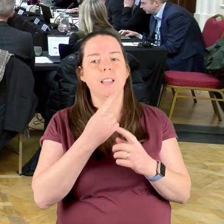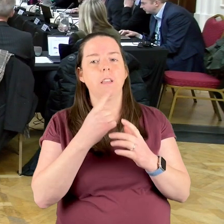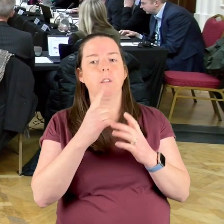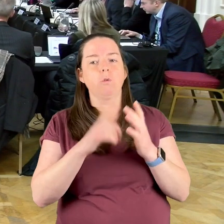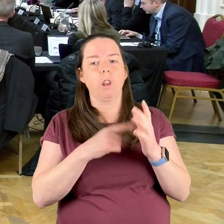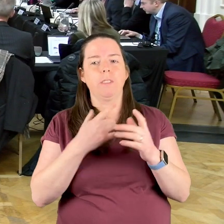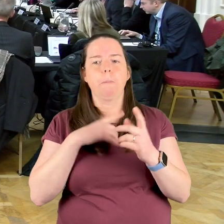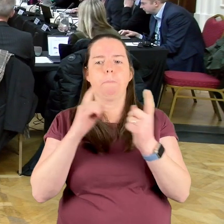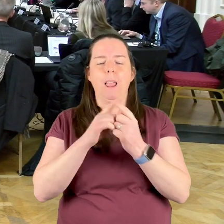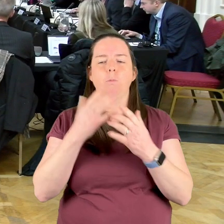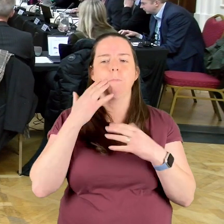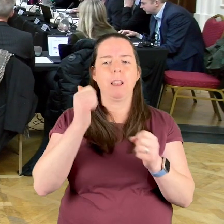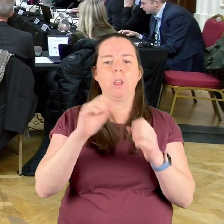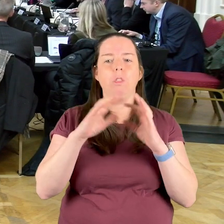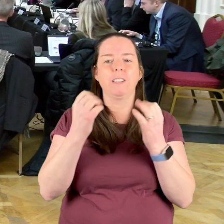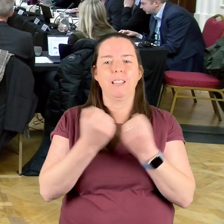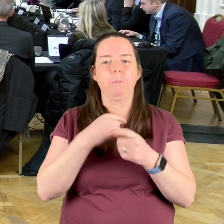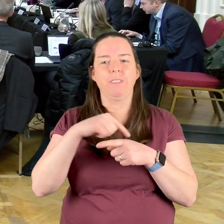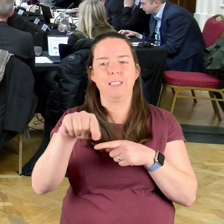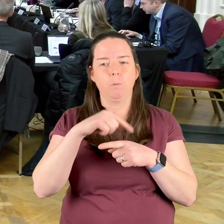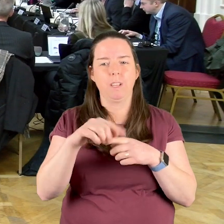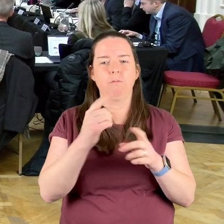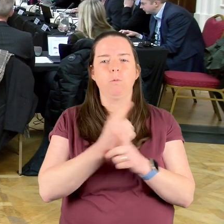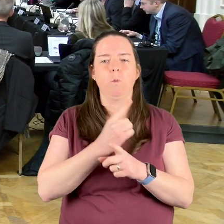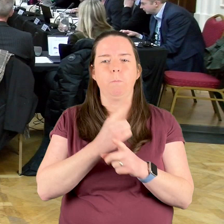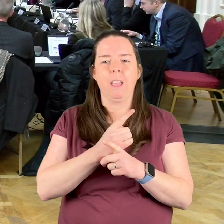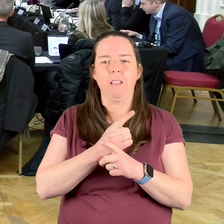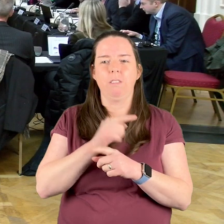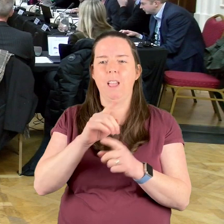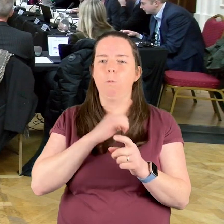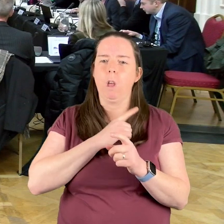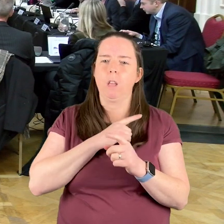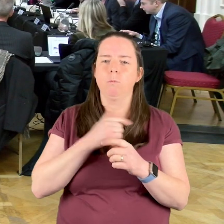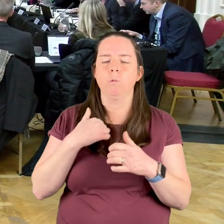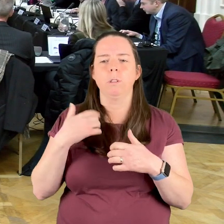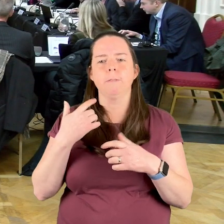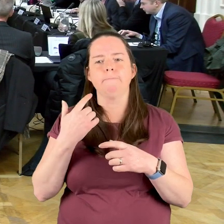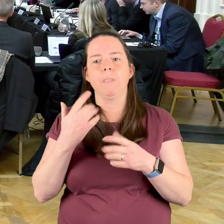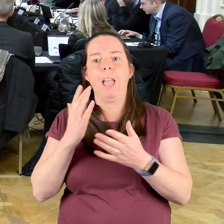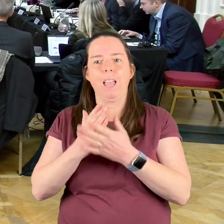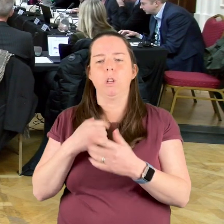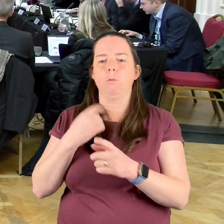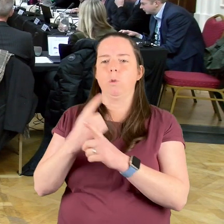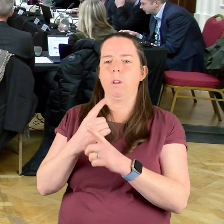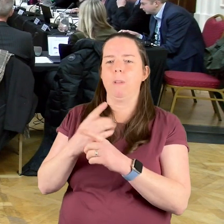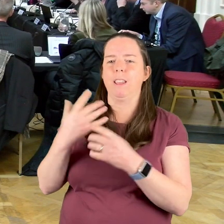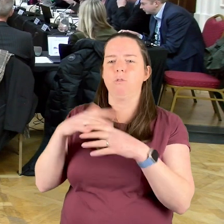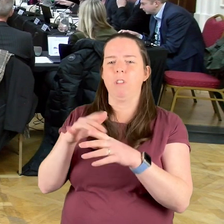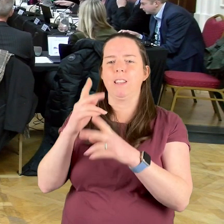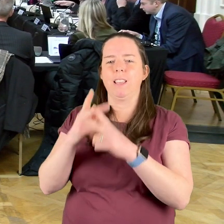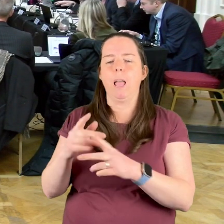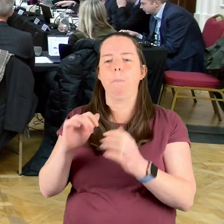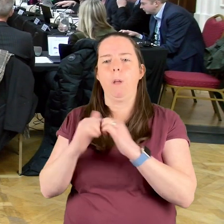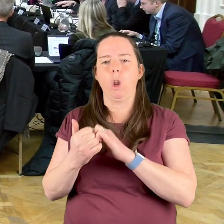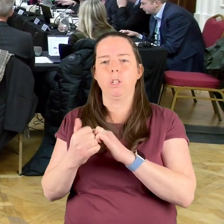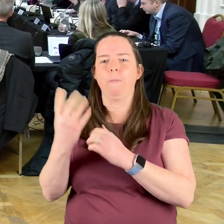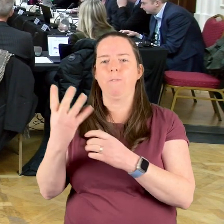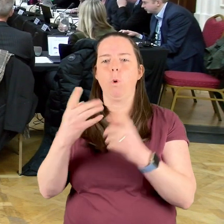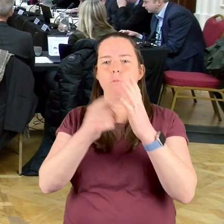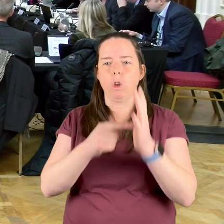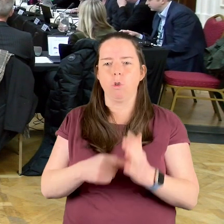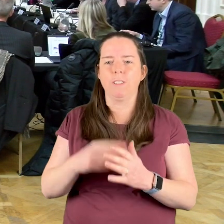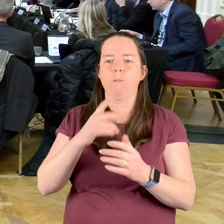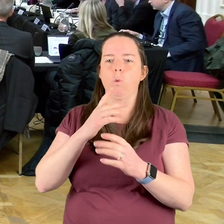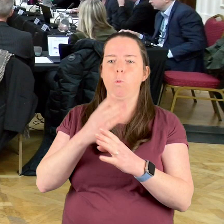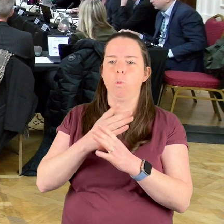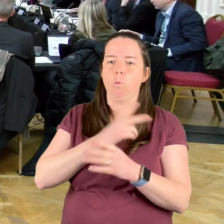Jonathan, I met with the mental health team this week to talk about that, because actually I was talking about the integrated care partnership and the four priorities for workforce. So one of